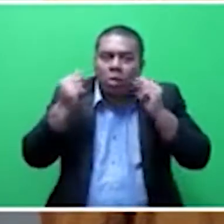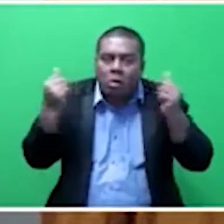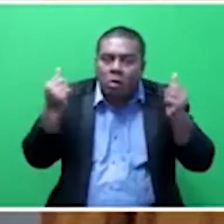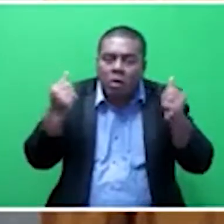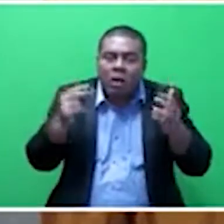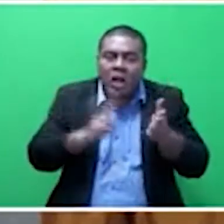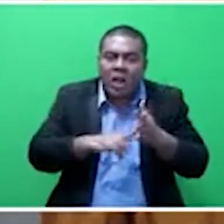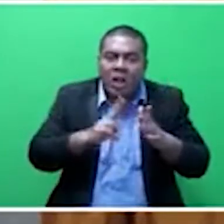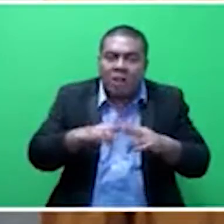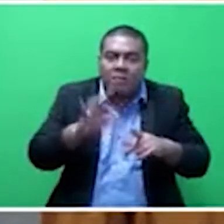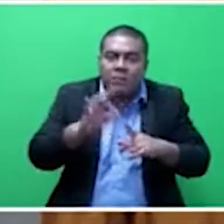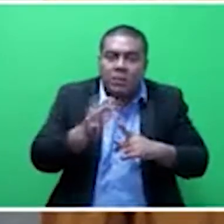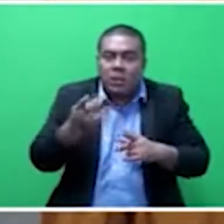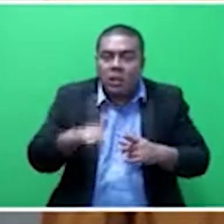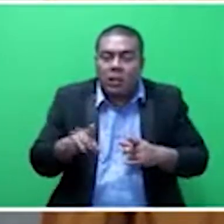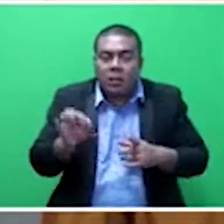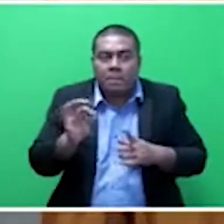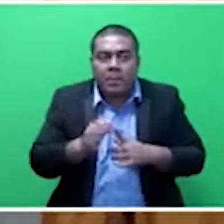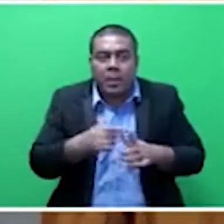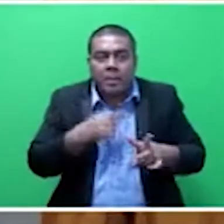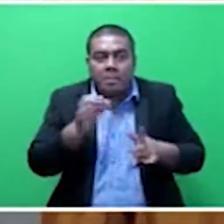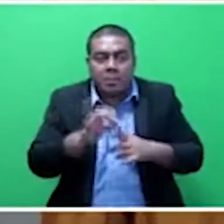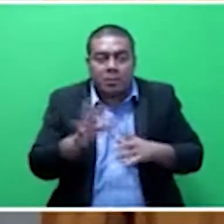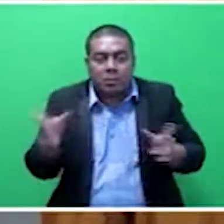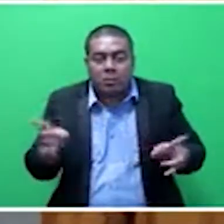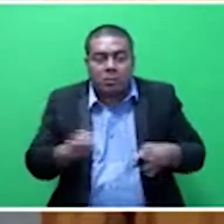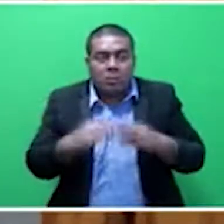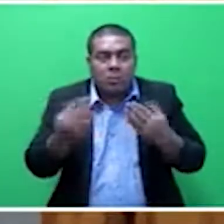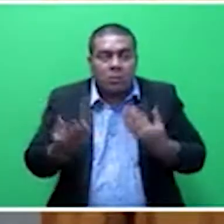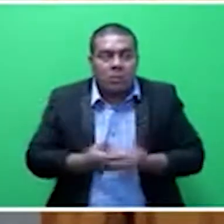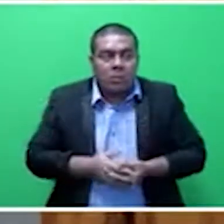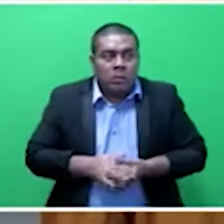Mr. Speaker, sir, this shows,